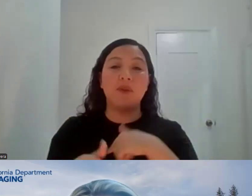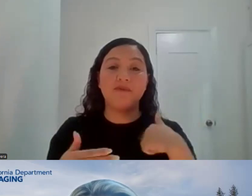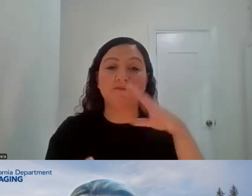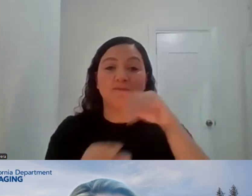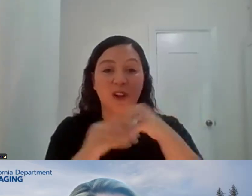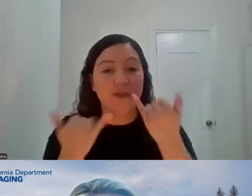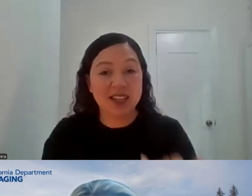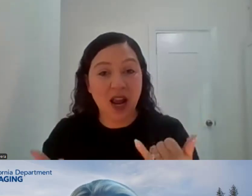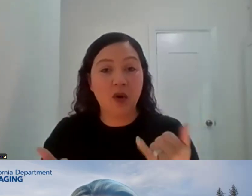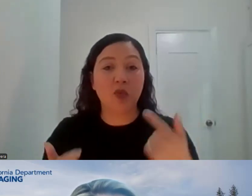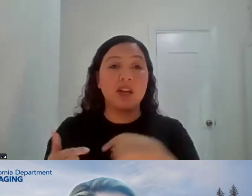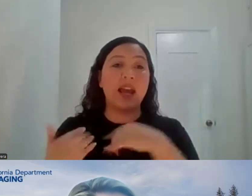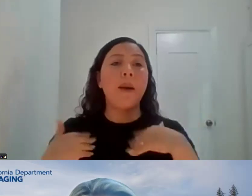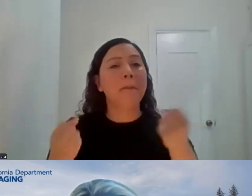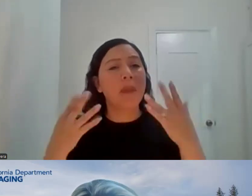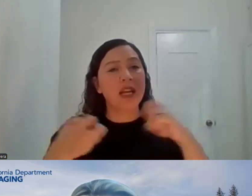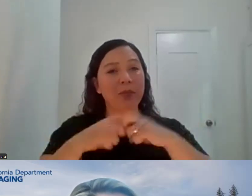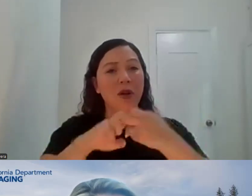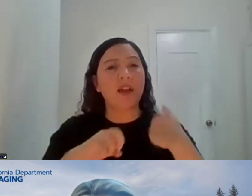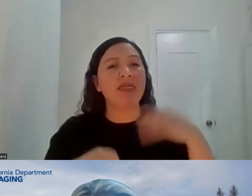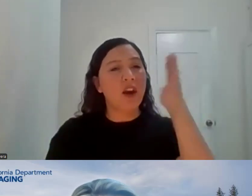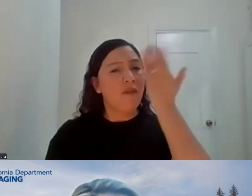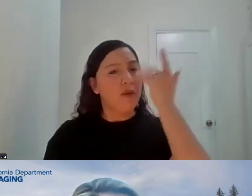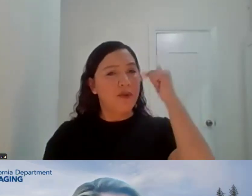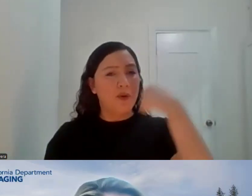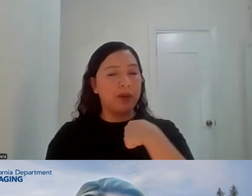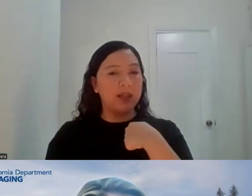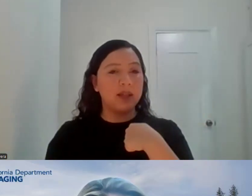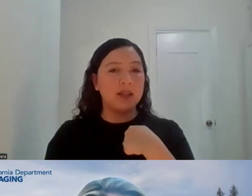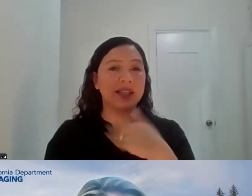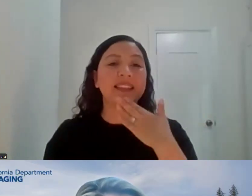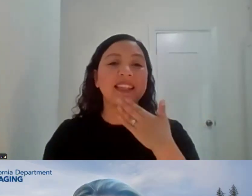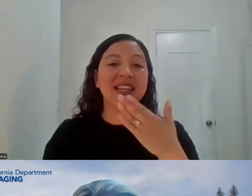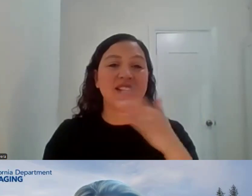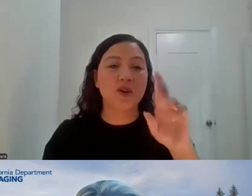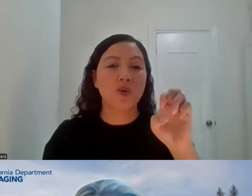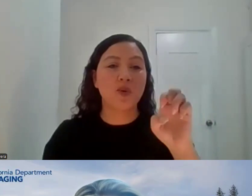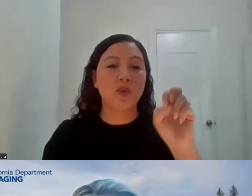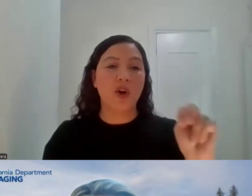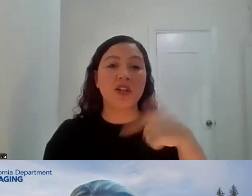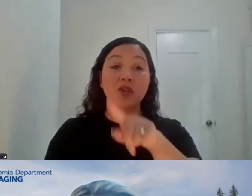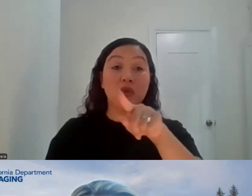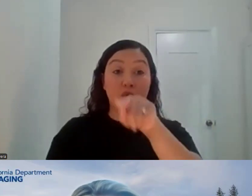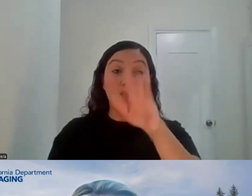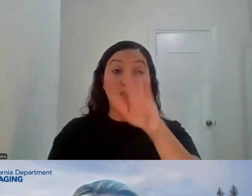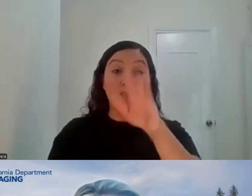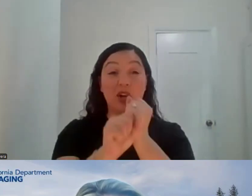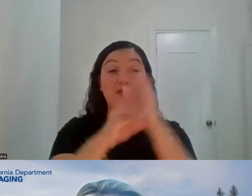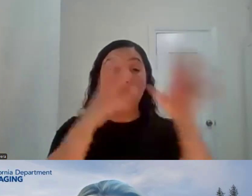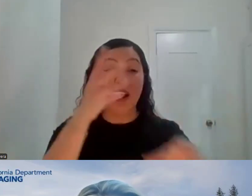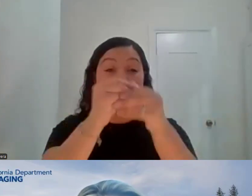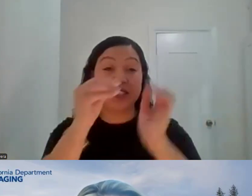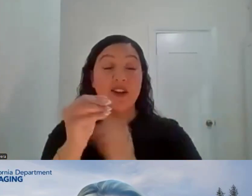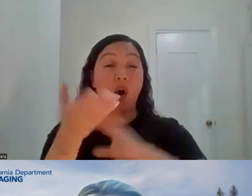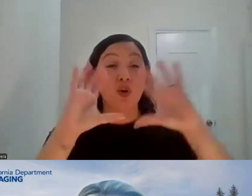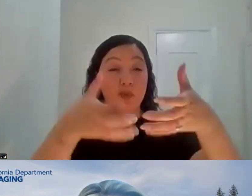are very familiar to me. Yeah. Thank you, Ron. You're going to be a wonderful addition, and we're so happy to have you. And